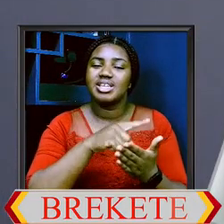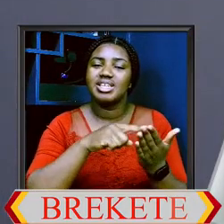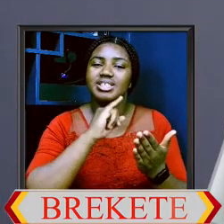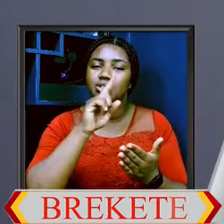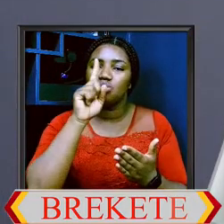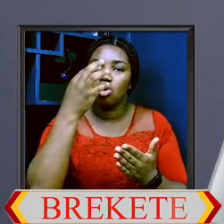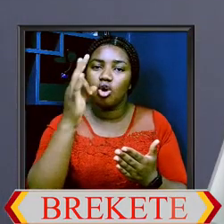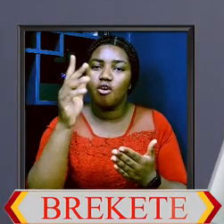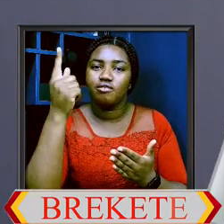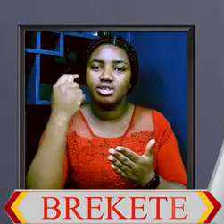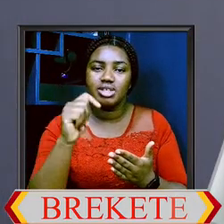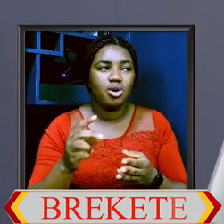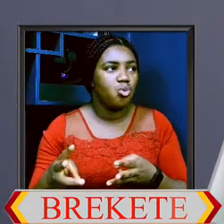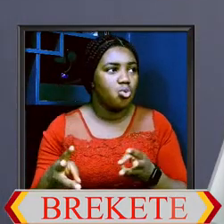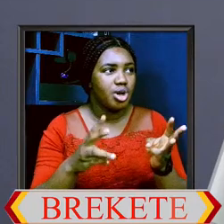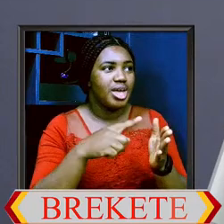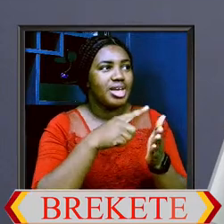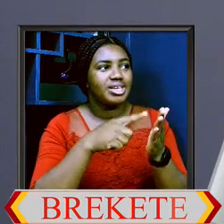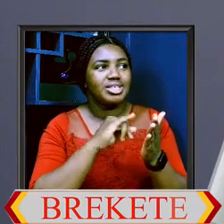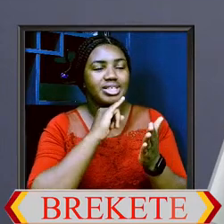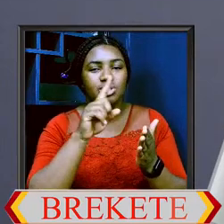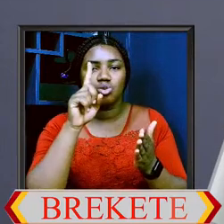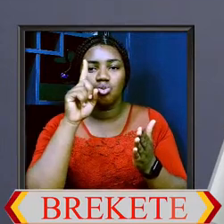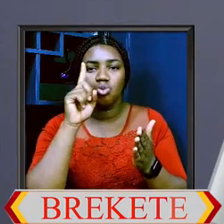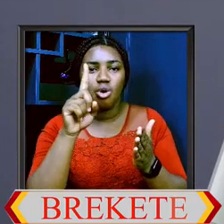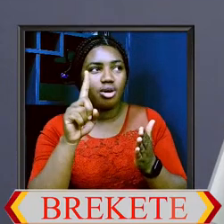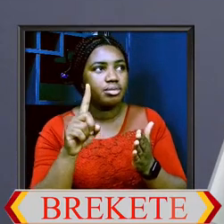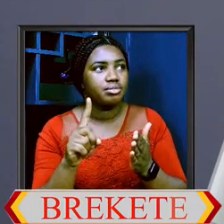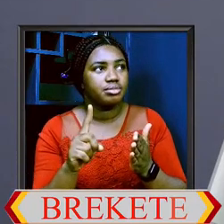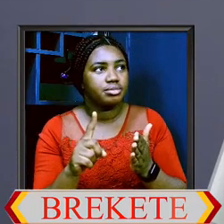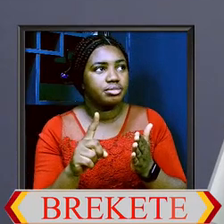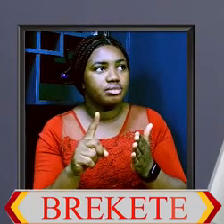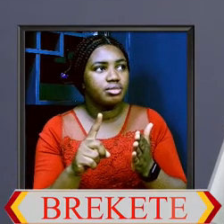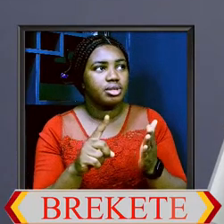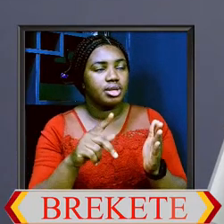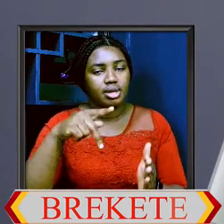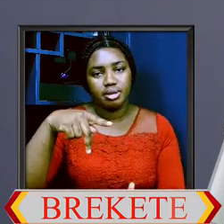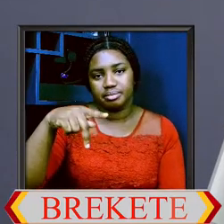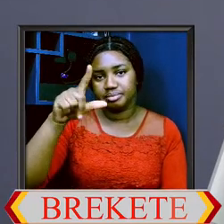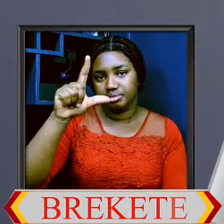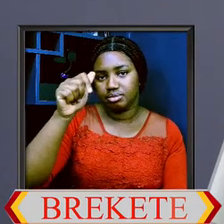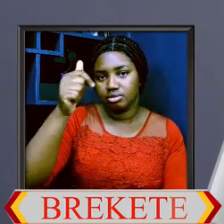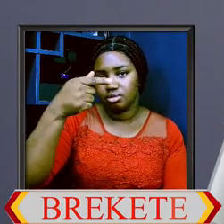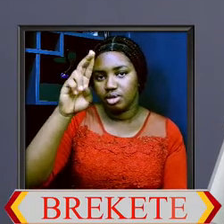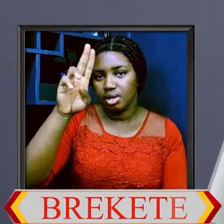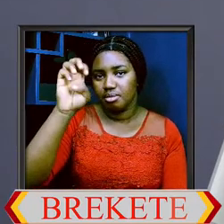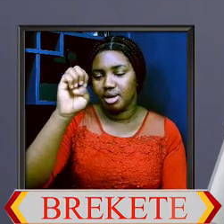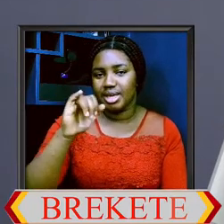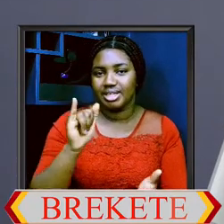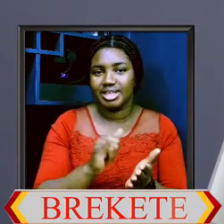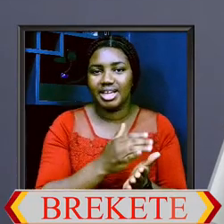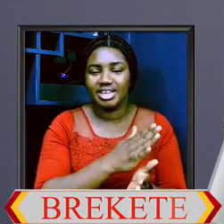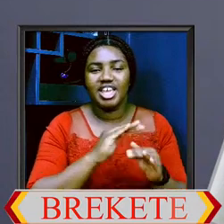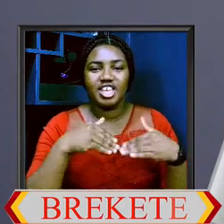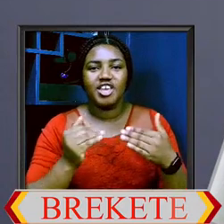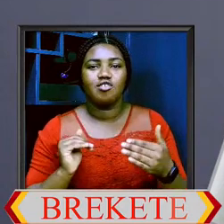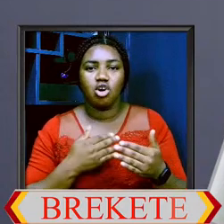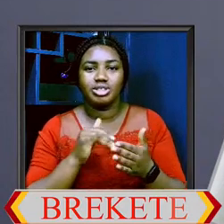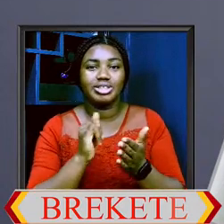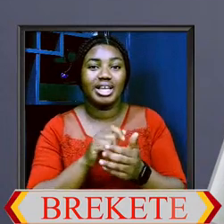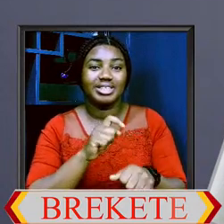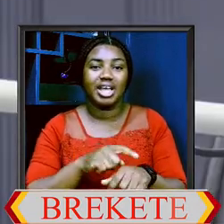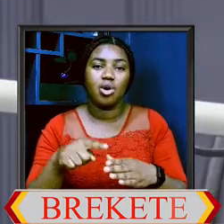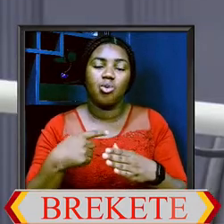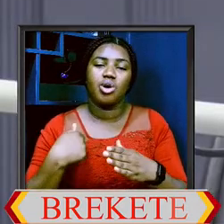farming this now our plaque where YouTube give us that time where we reach a 100,000